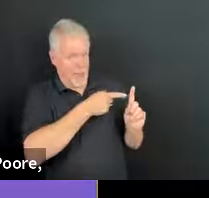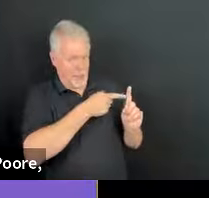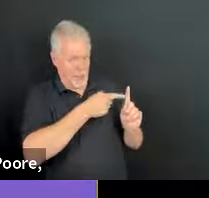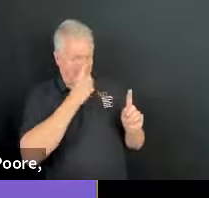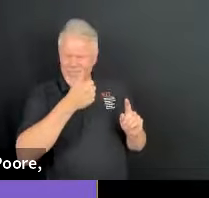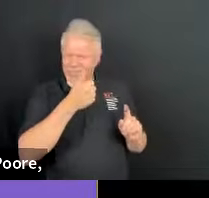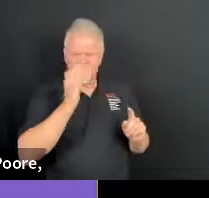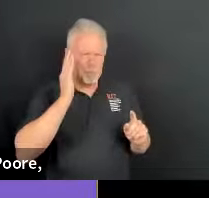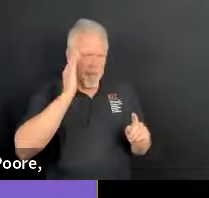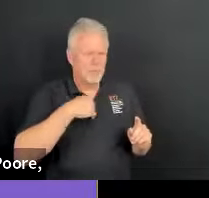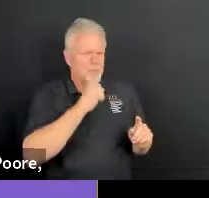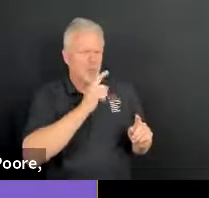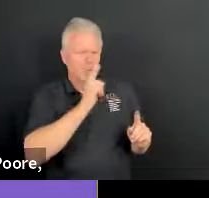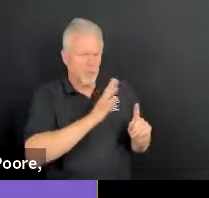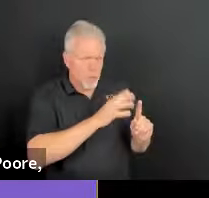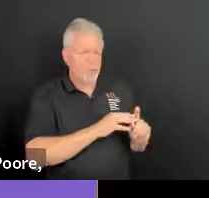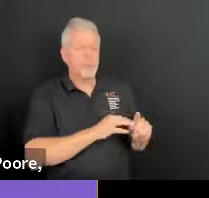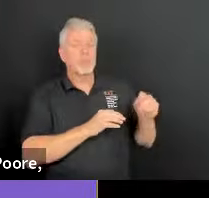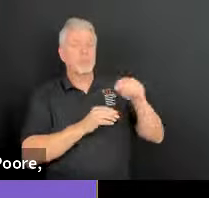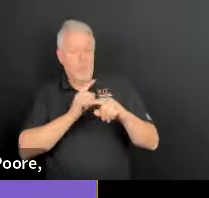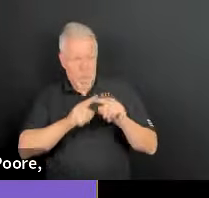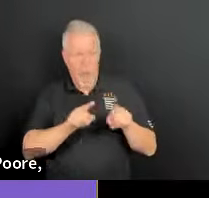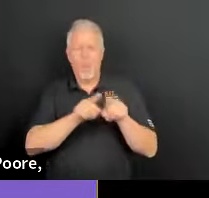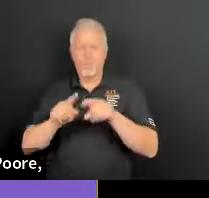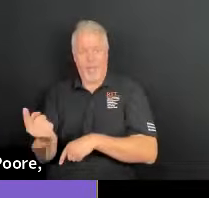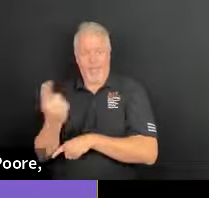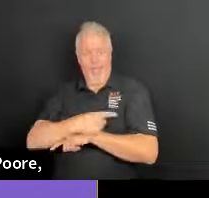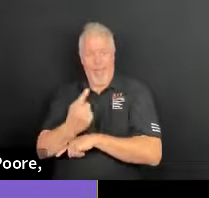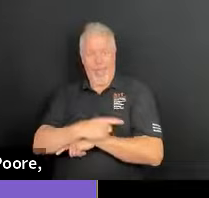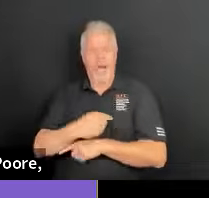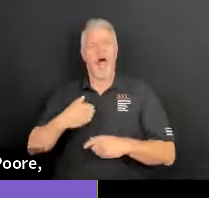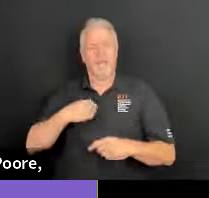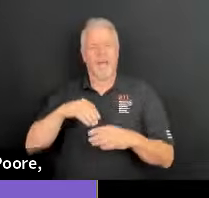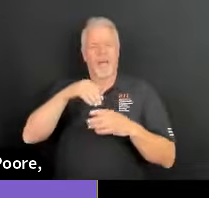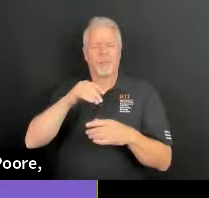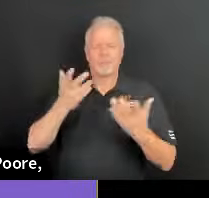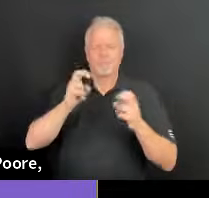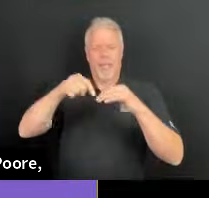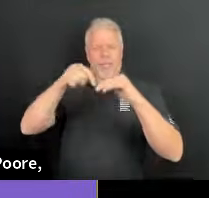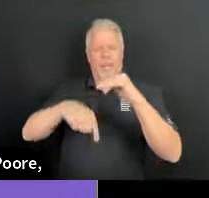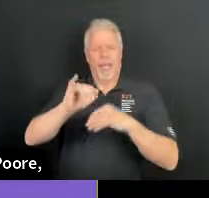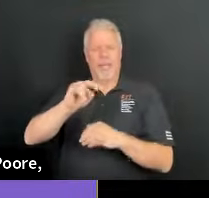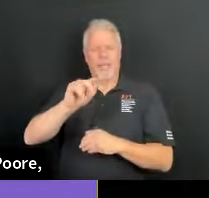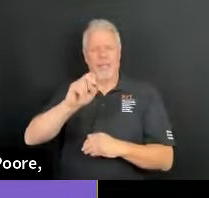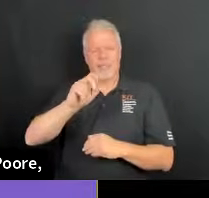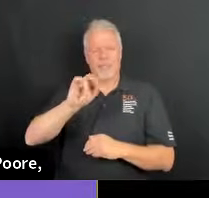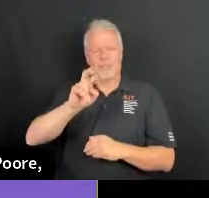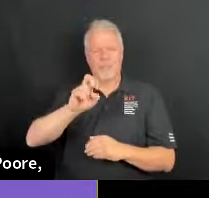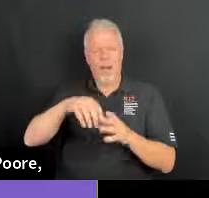residential homes there for, again, men. I don't know if they're moving, but today